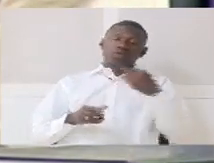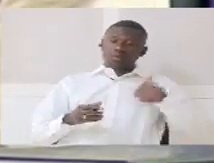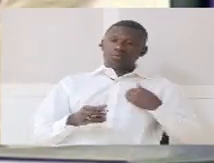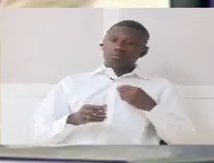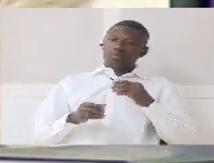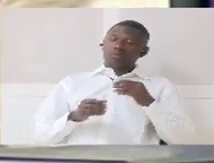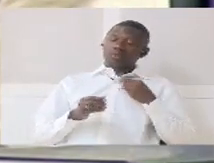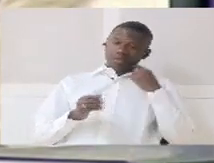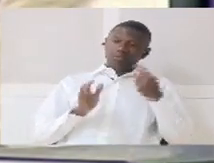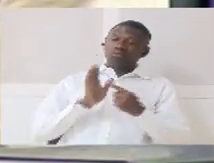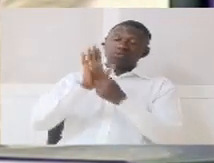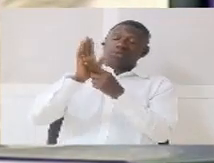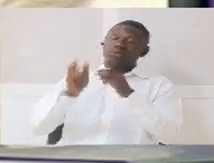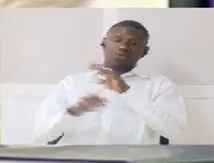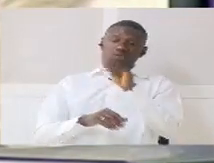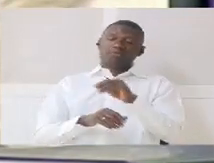exposed, they don't do that for the prisons.